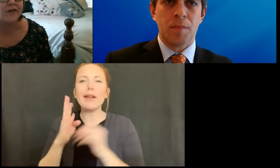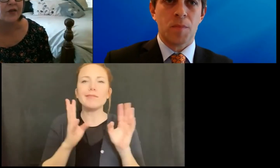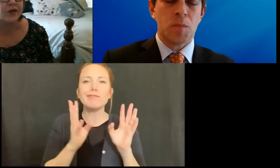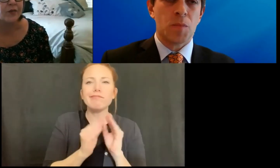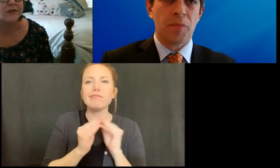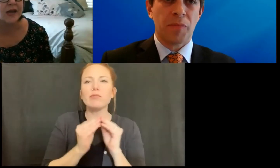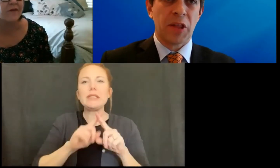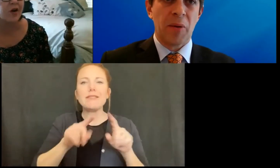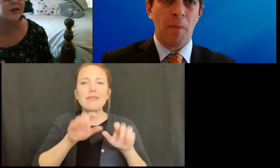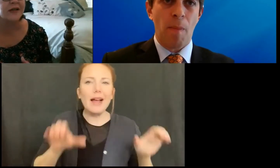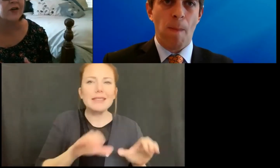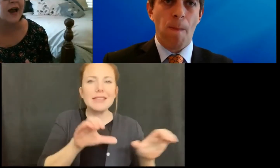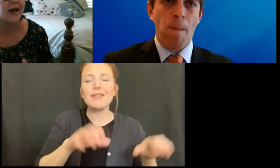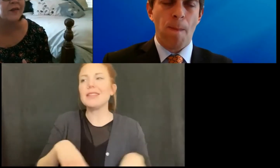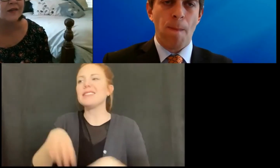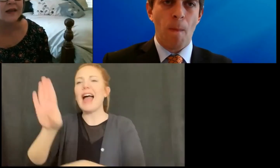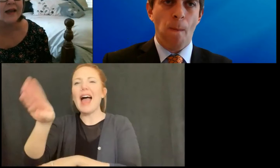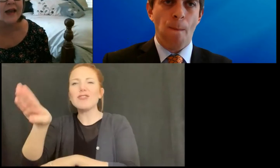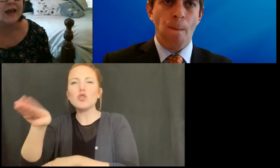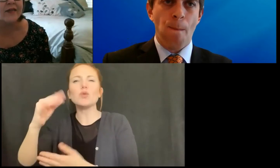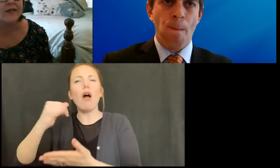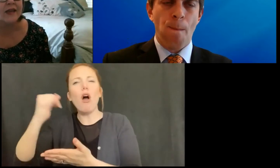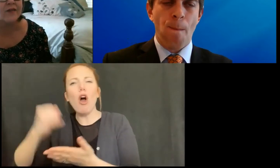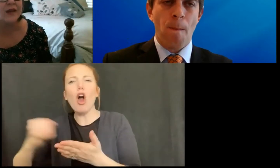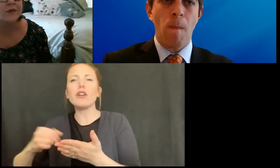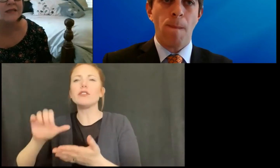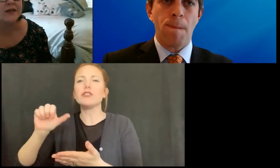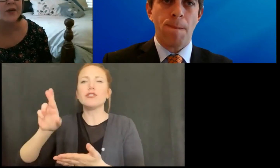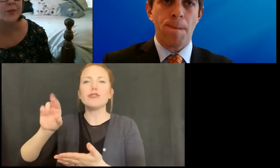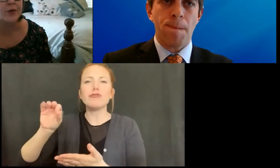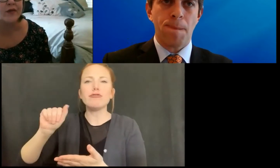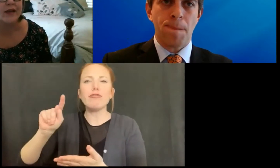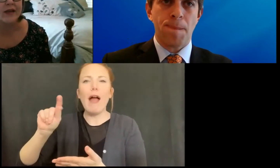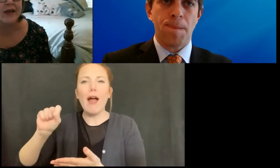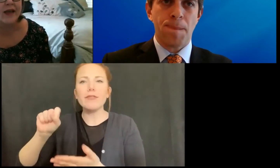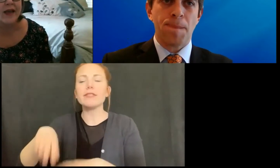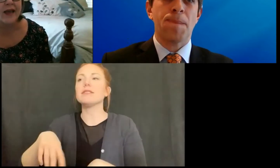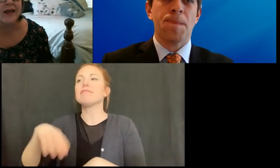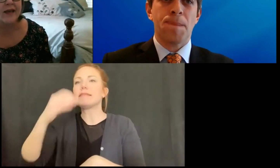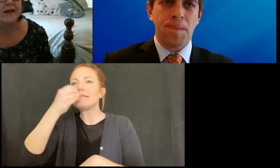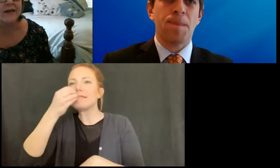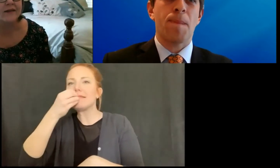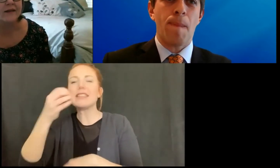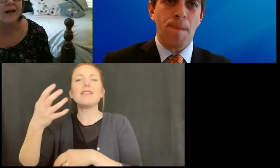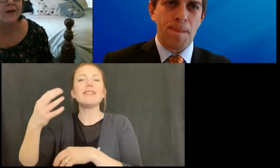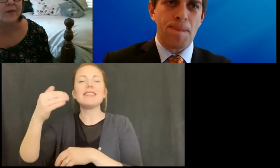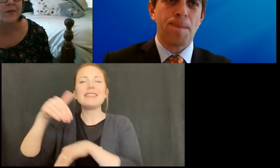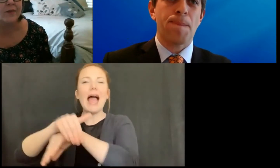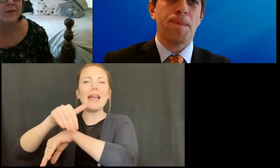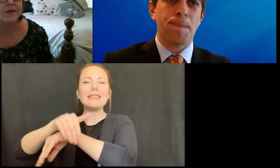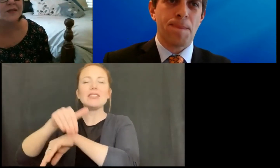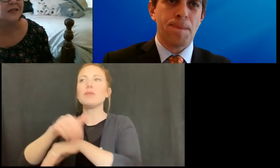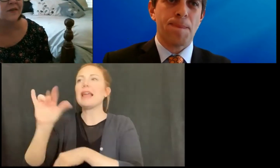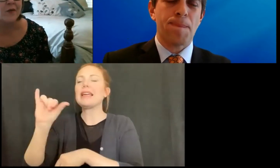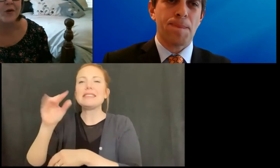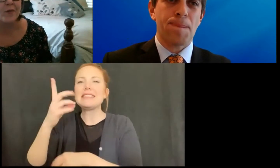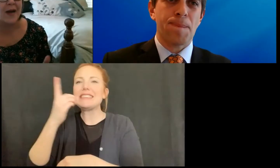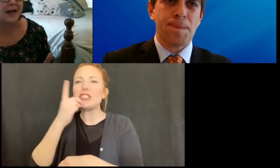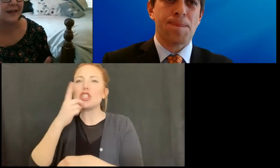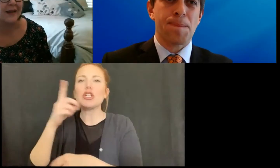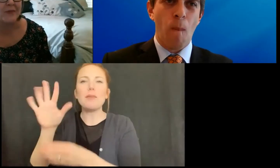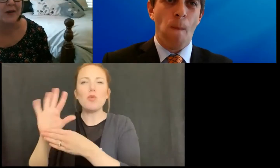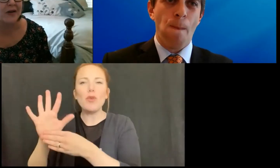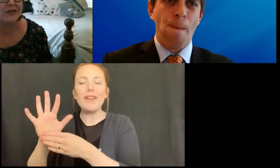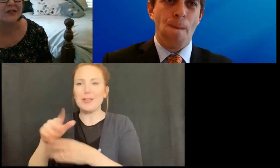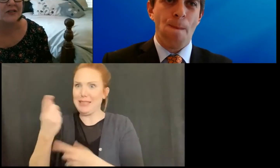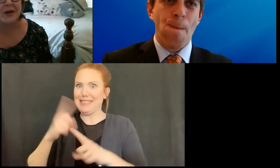activities. Afternoon was kind of arts and crafts. And then the evening was dinner and a movie. And it was a different world back